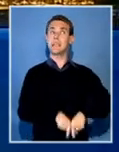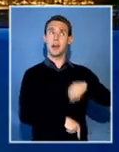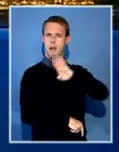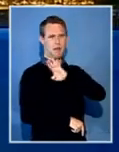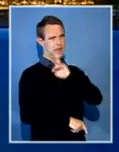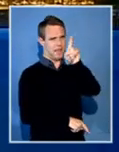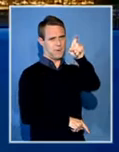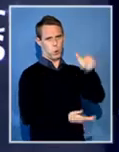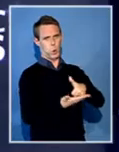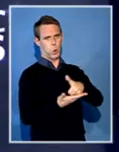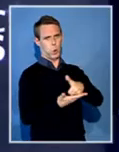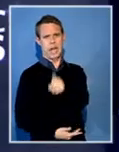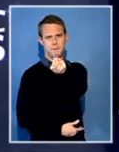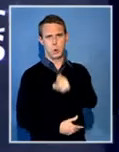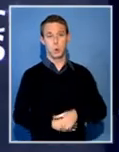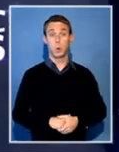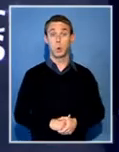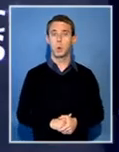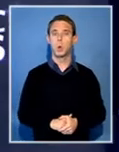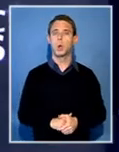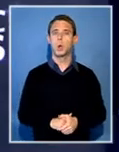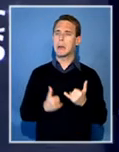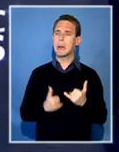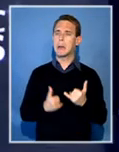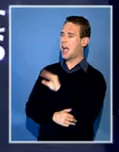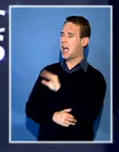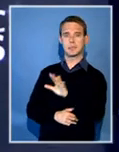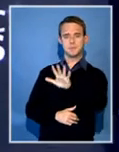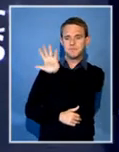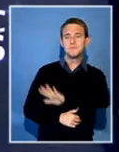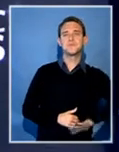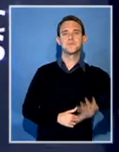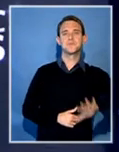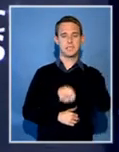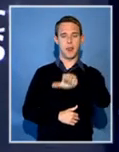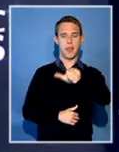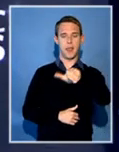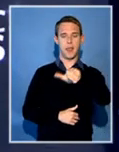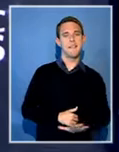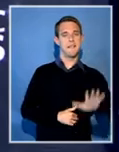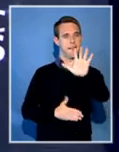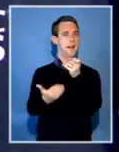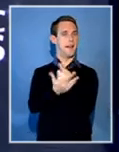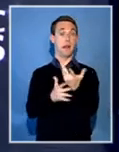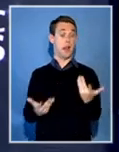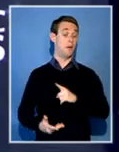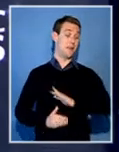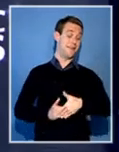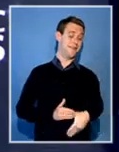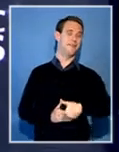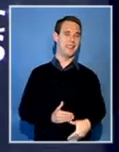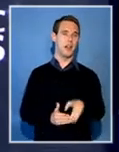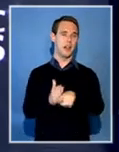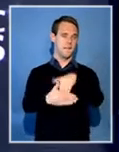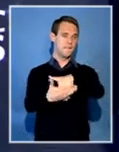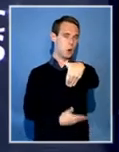military. Let's just ask you quickly for a national picture, because as we said, we are going to elections very shortly, and